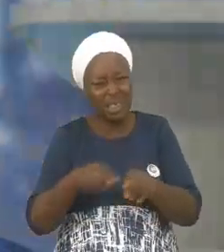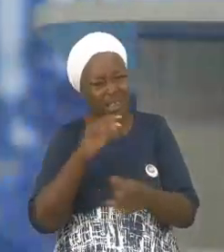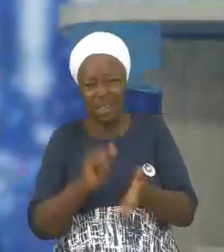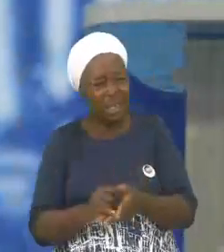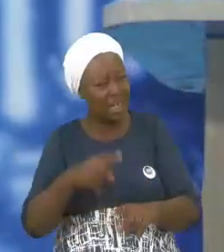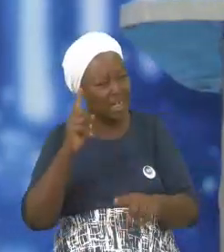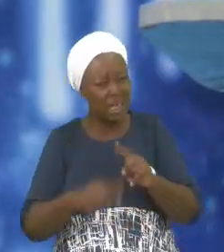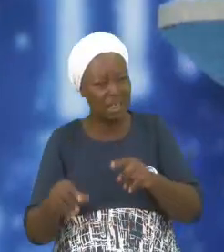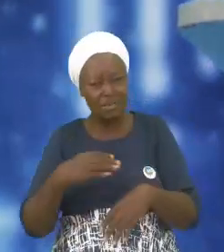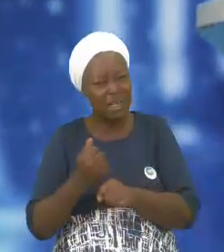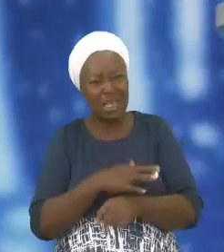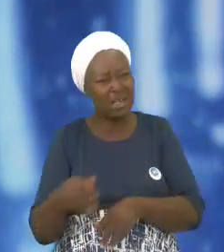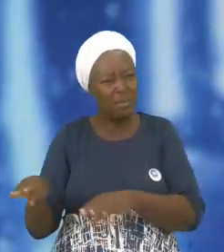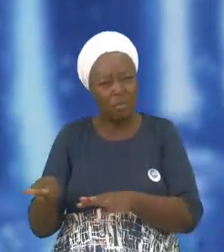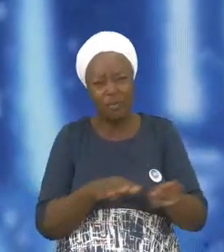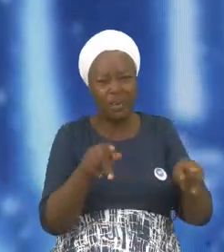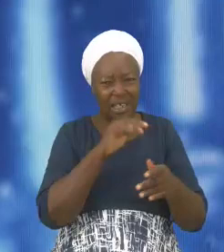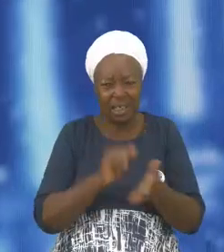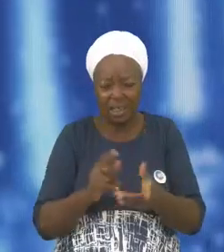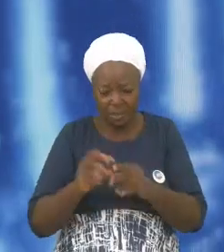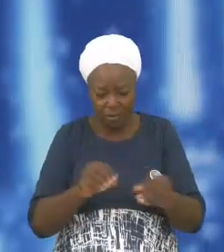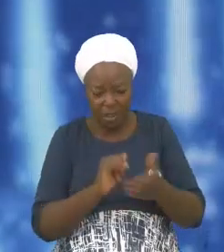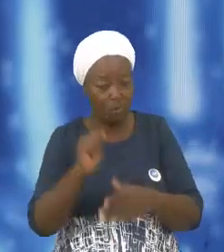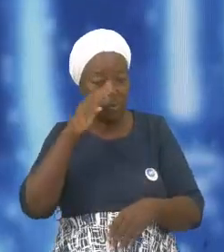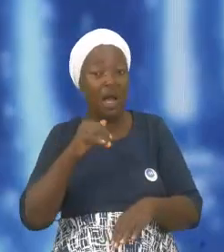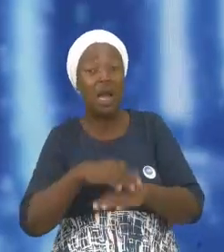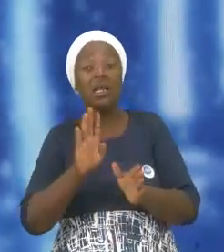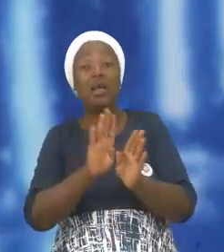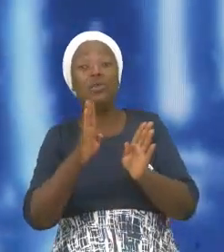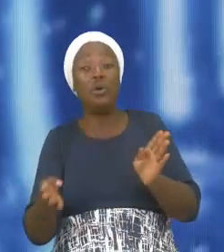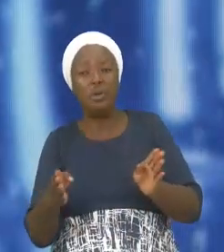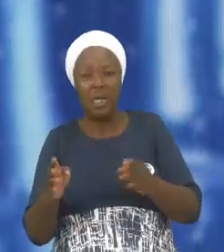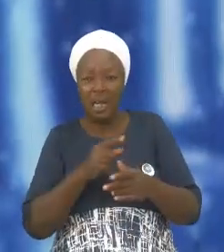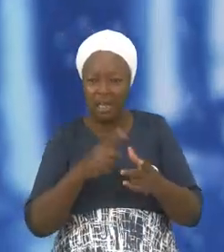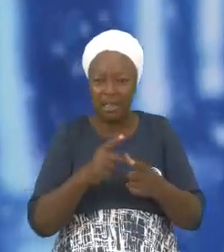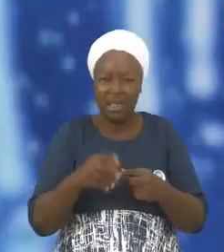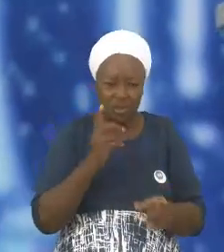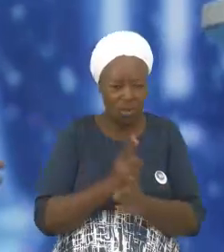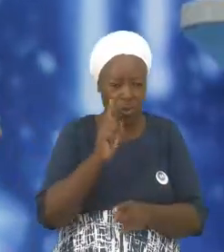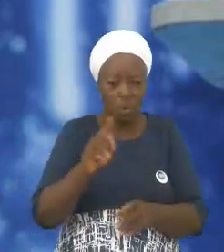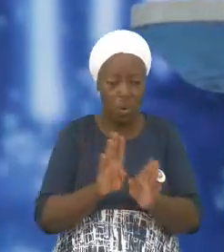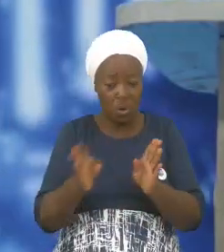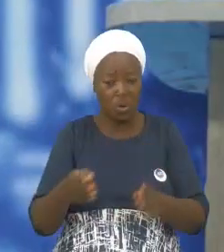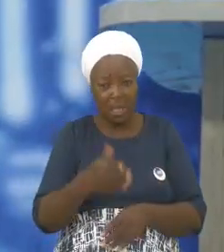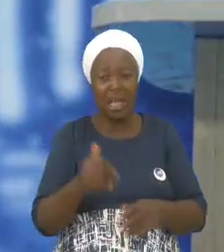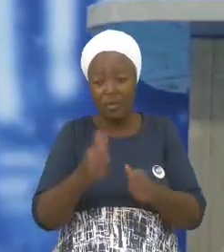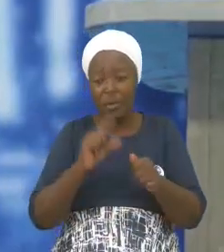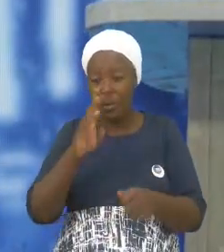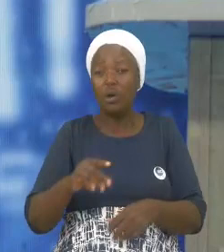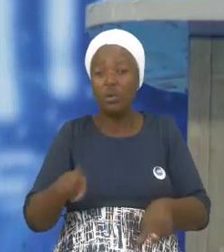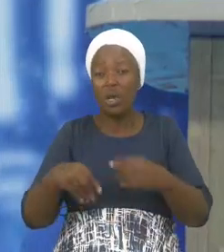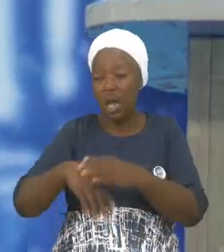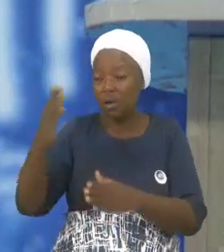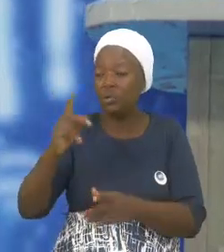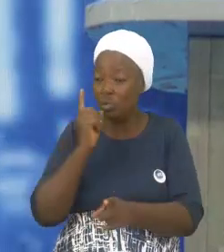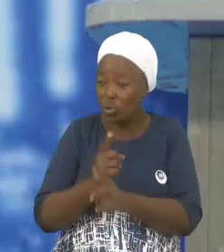that woman at the door. That, and it's just that one door there. Everybody going out